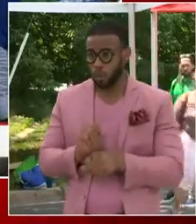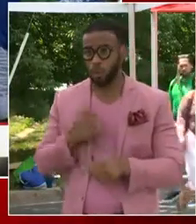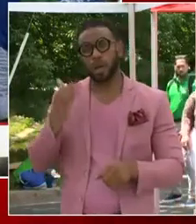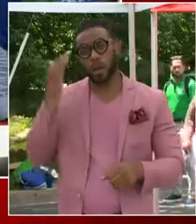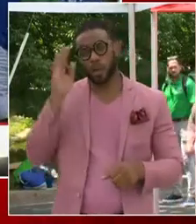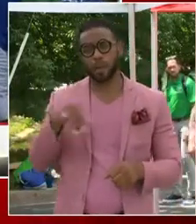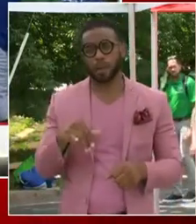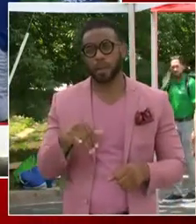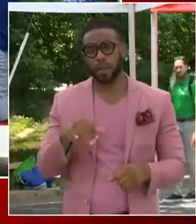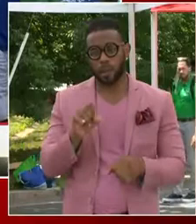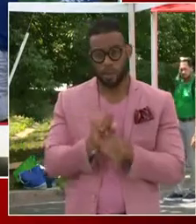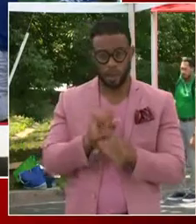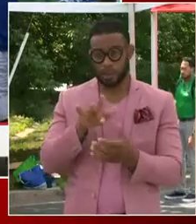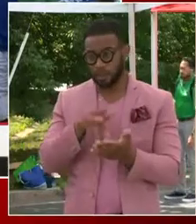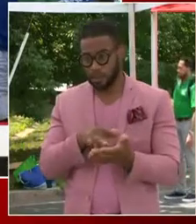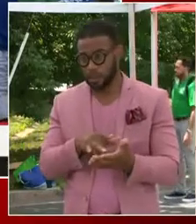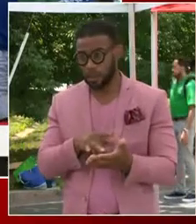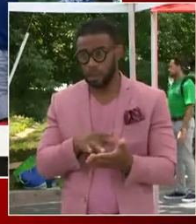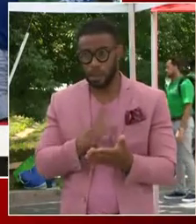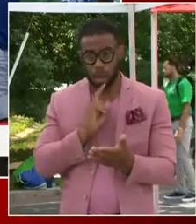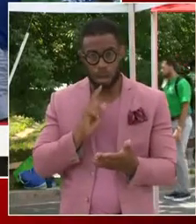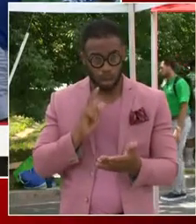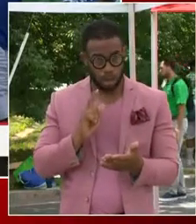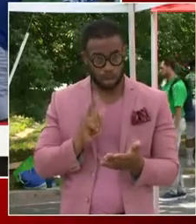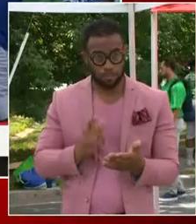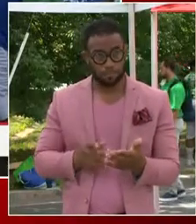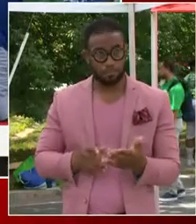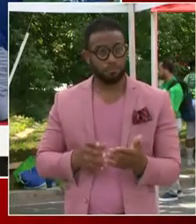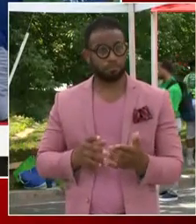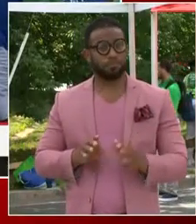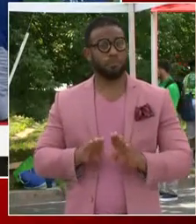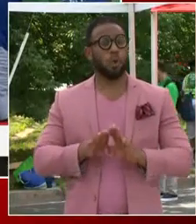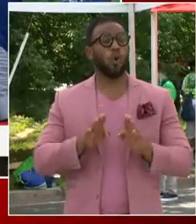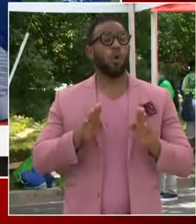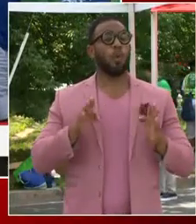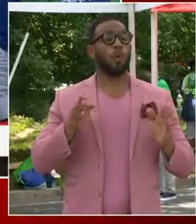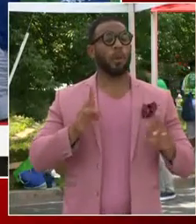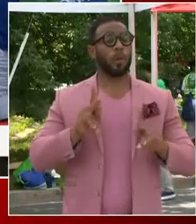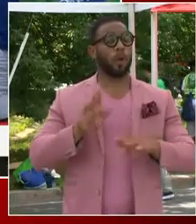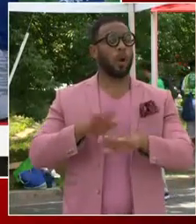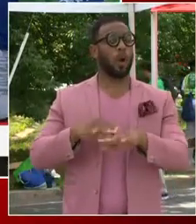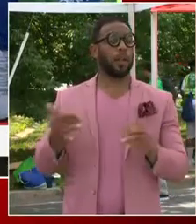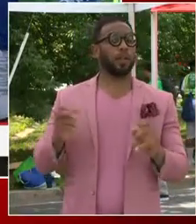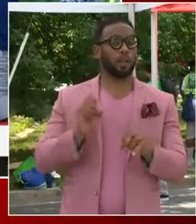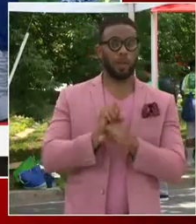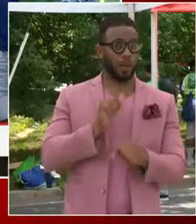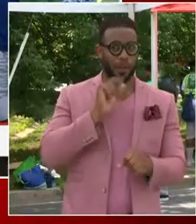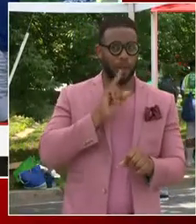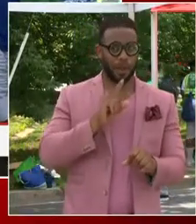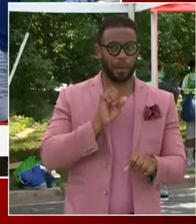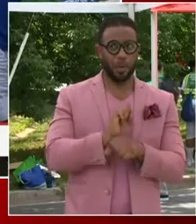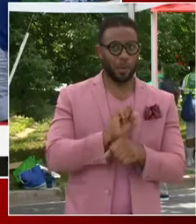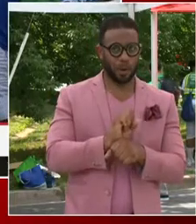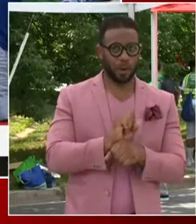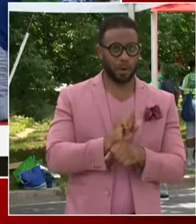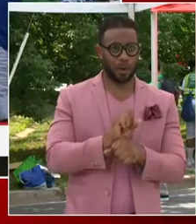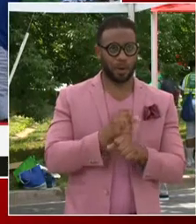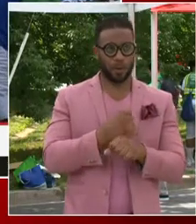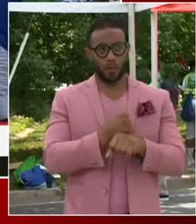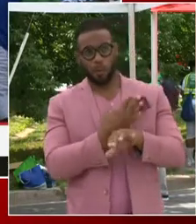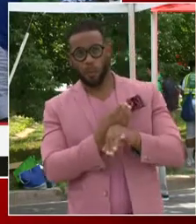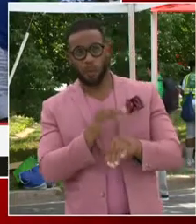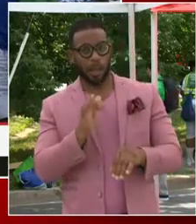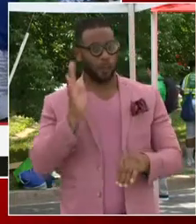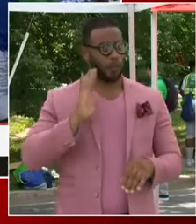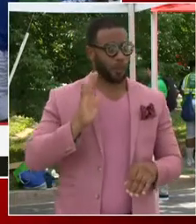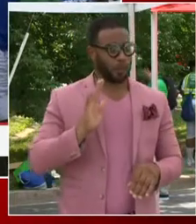know that work centers are turning up, so people are going to be called into work. They won't be able to work remotely as much